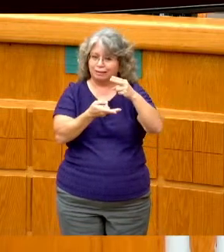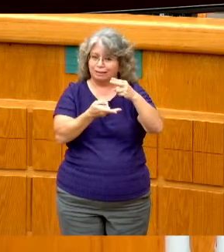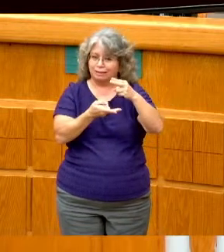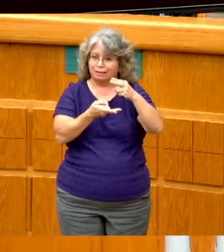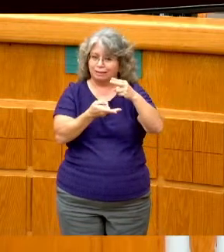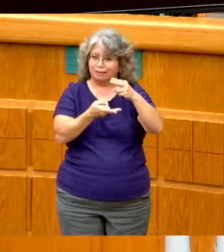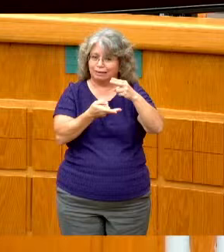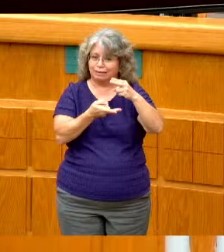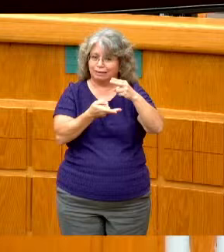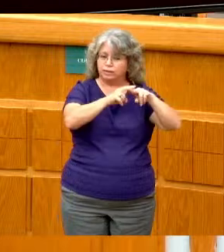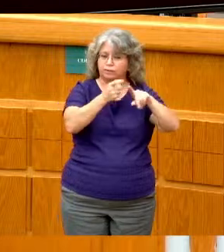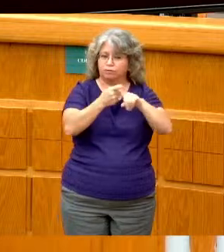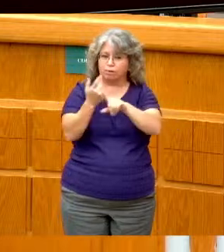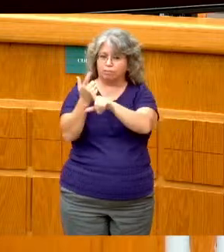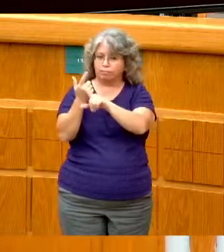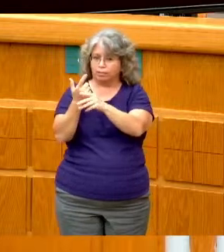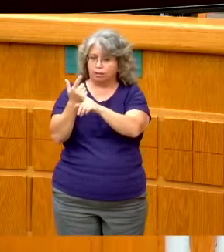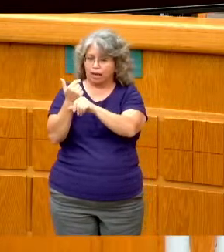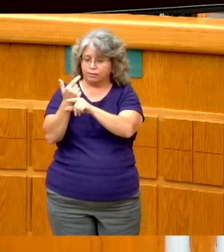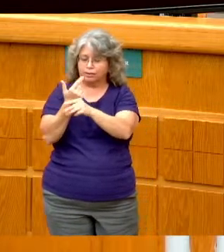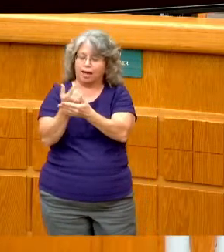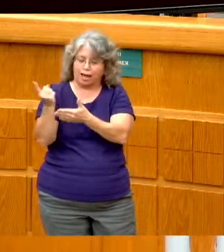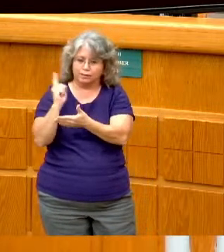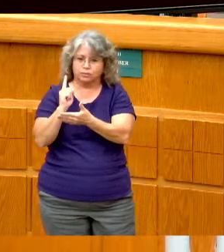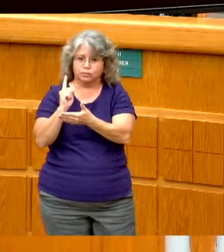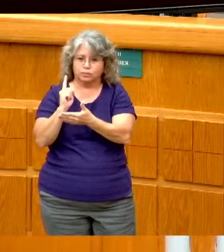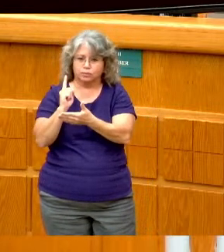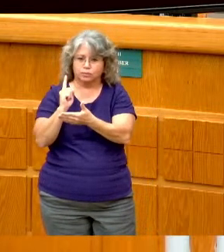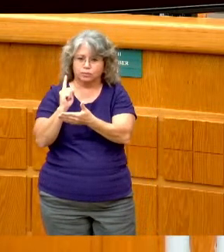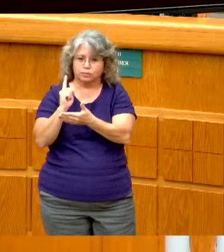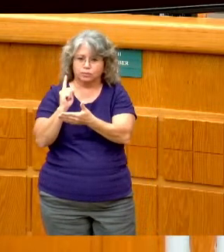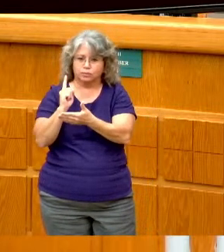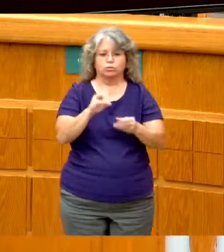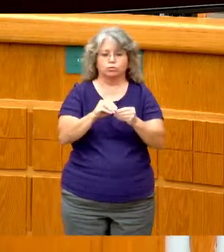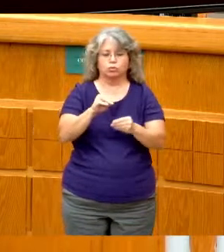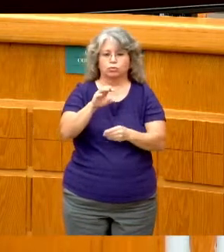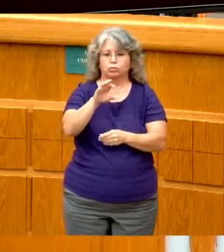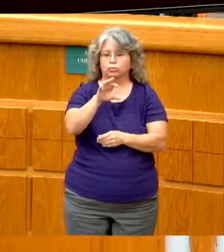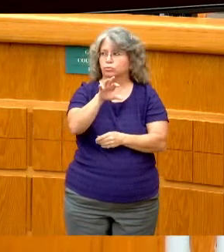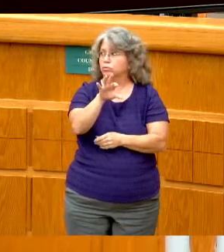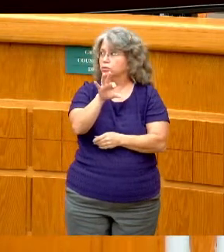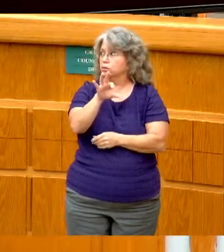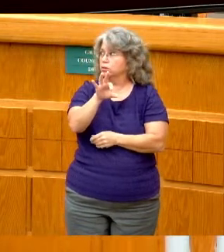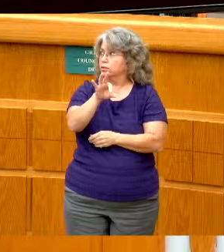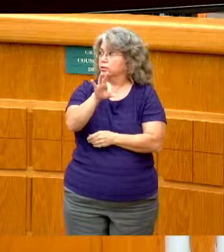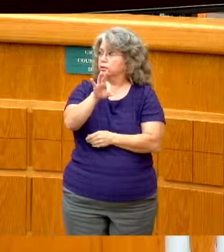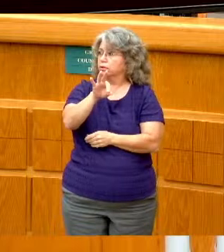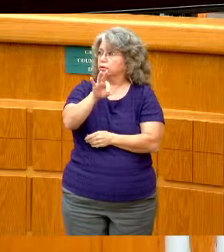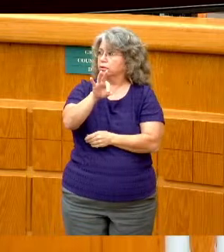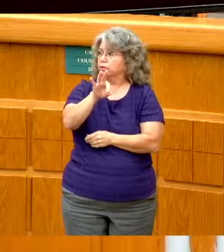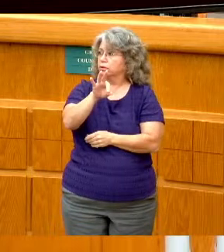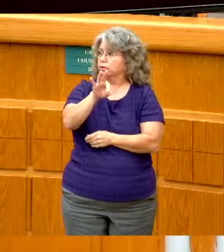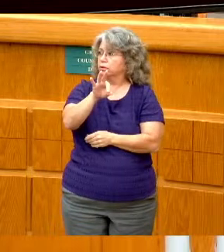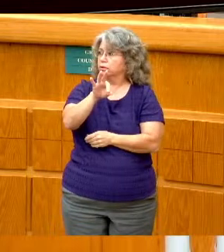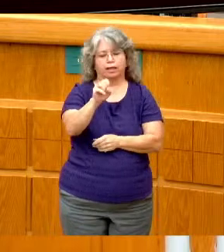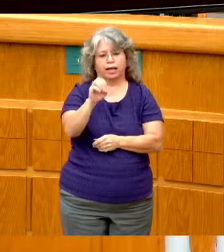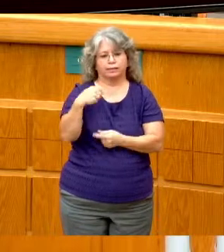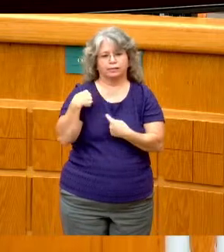from last week for a total of 909 cases of COVID-19 in Oasis County in the last 2